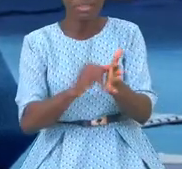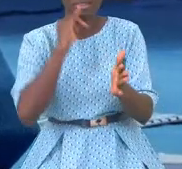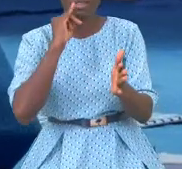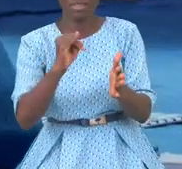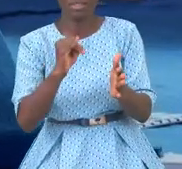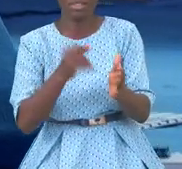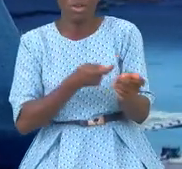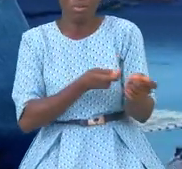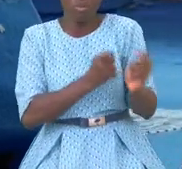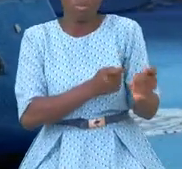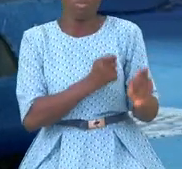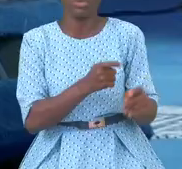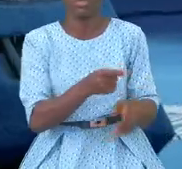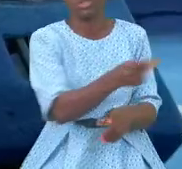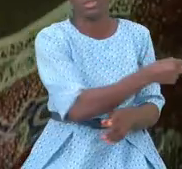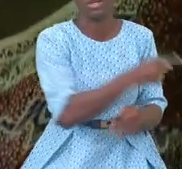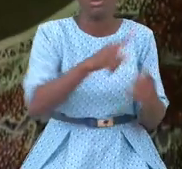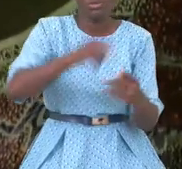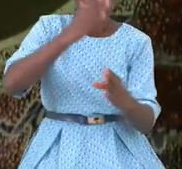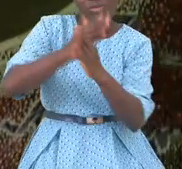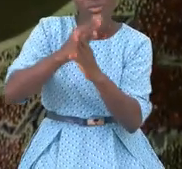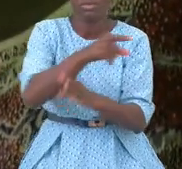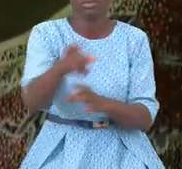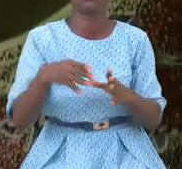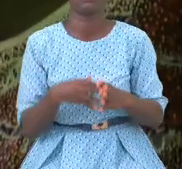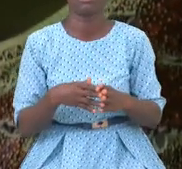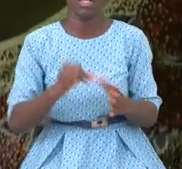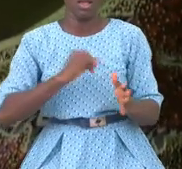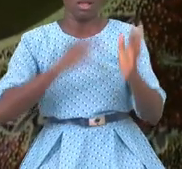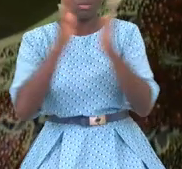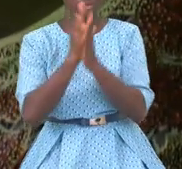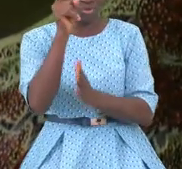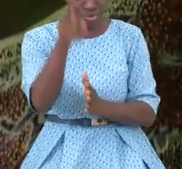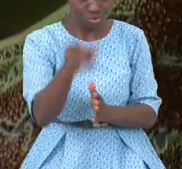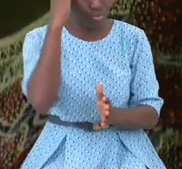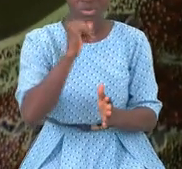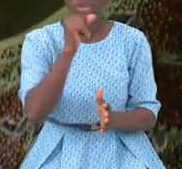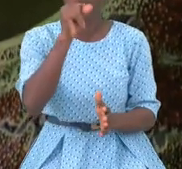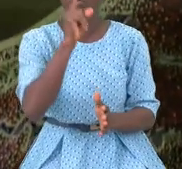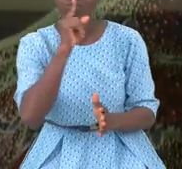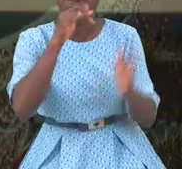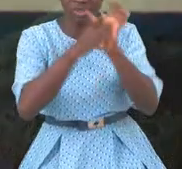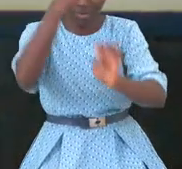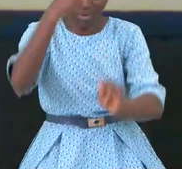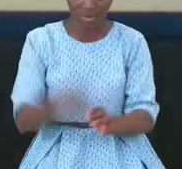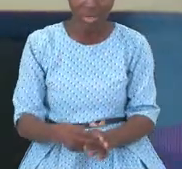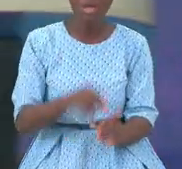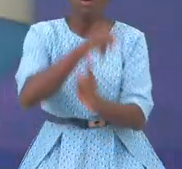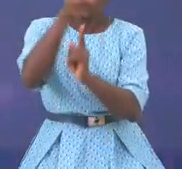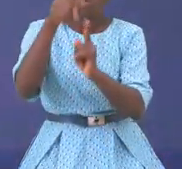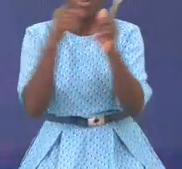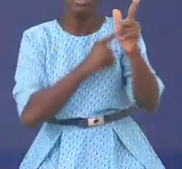up. You will not shut up. When the Lord says, okay, raise up your hand now, and if you